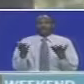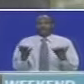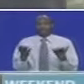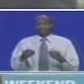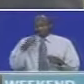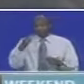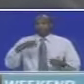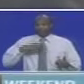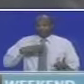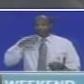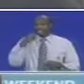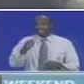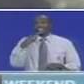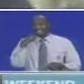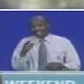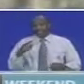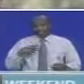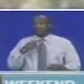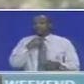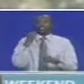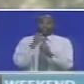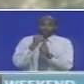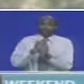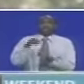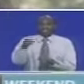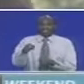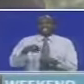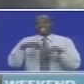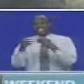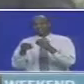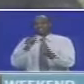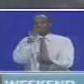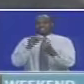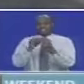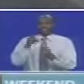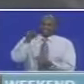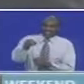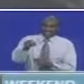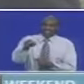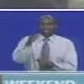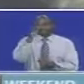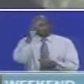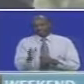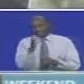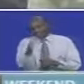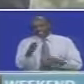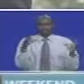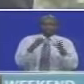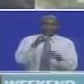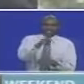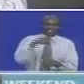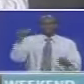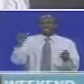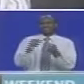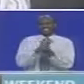hivyo wale wanasema ya kwamba tunataka nafasi za kazi ziende kwa watu fulani, jamii fulani, wanaharibu